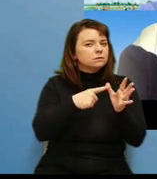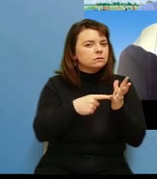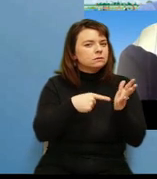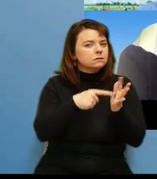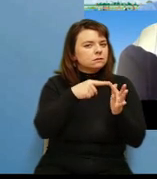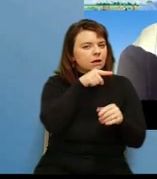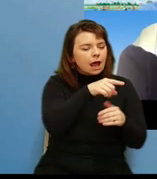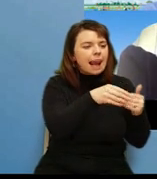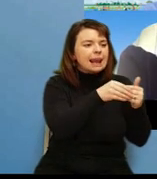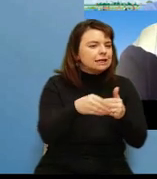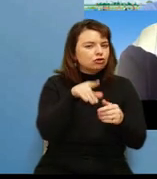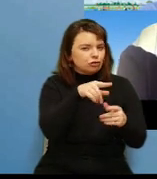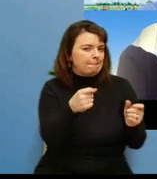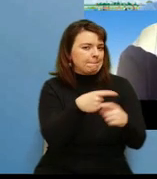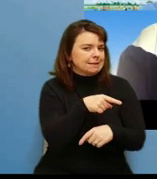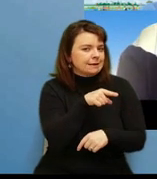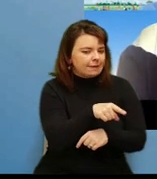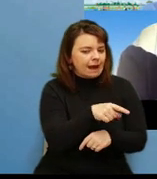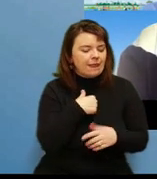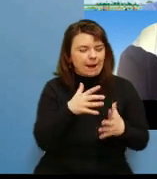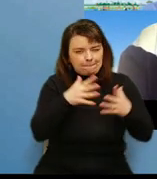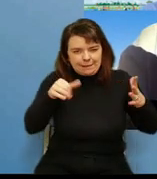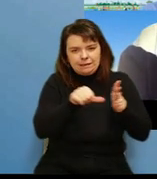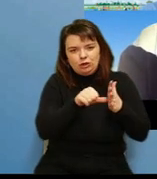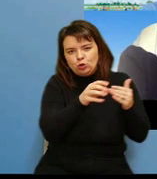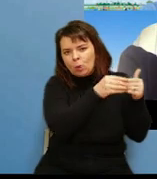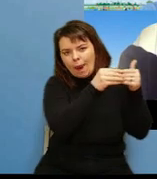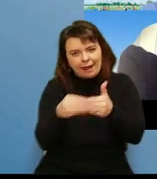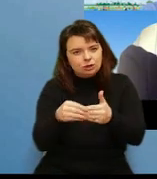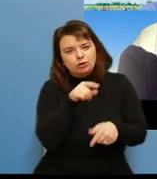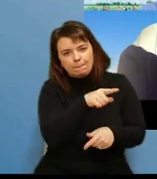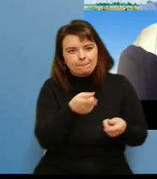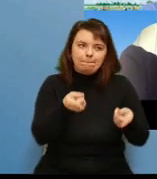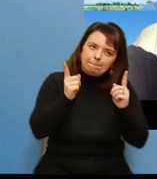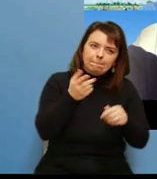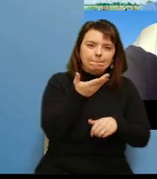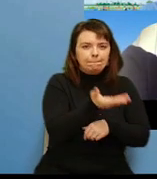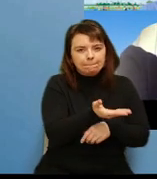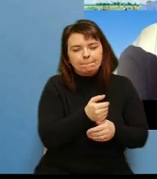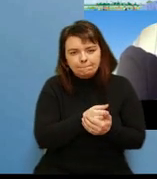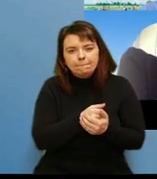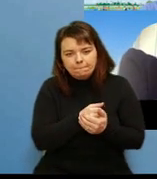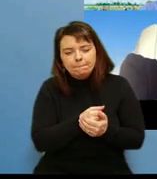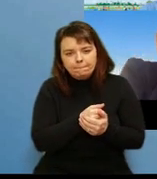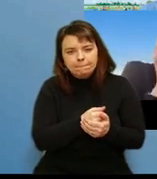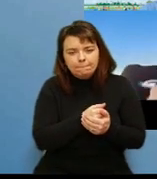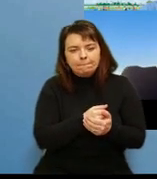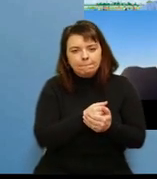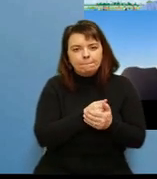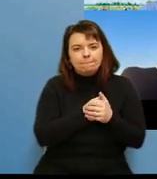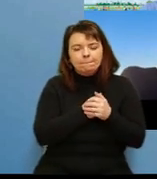Then on inadequate, I think I'm noticing that leadership is missing in there, but that is one of the big issues